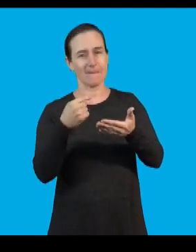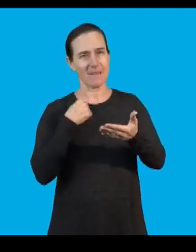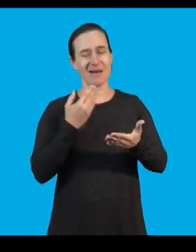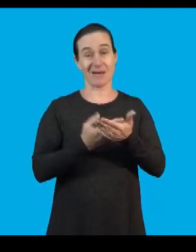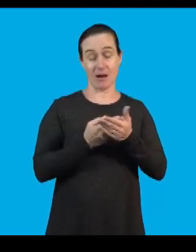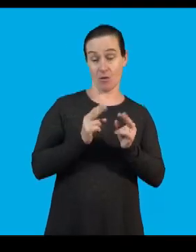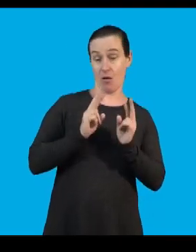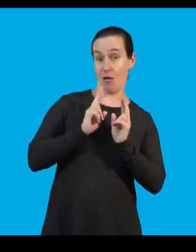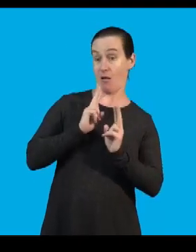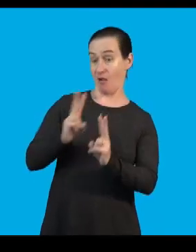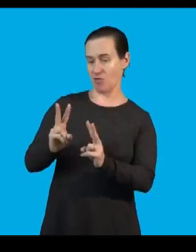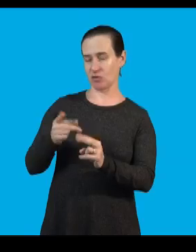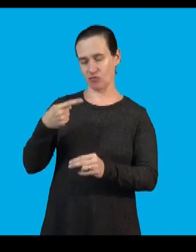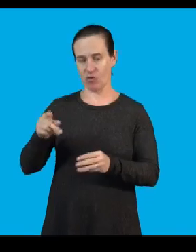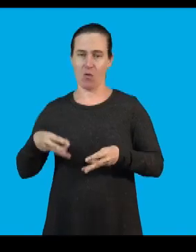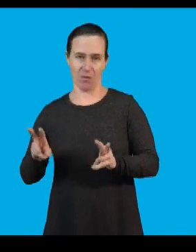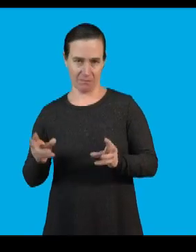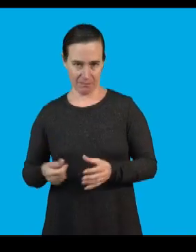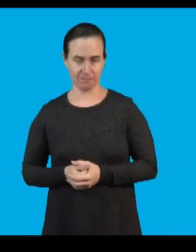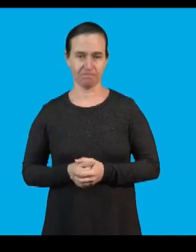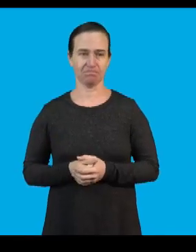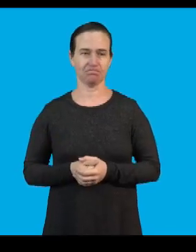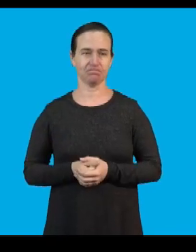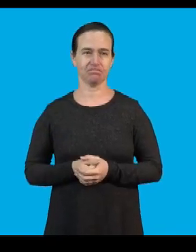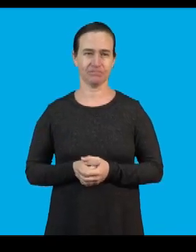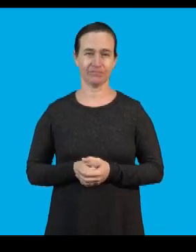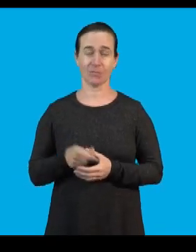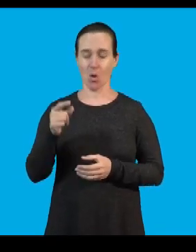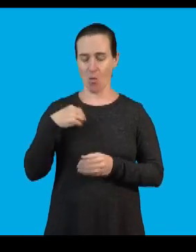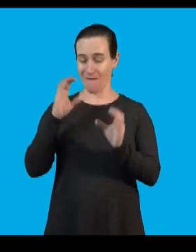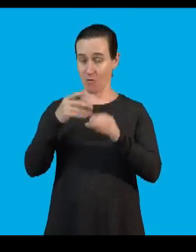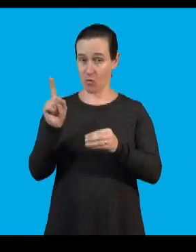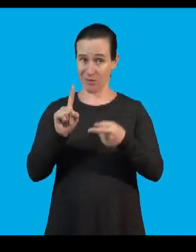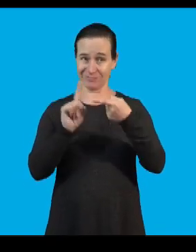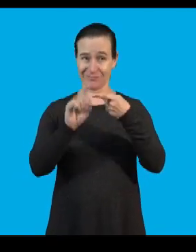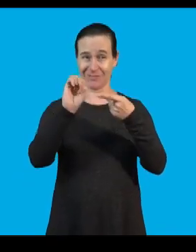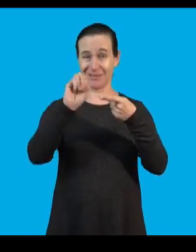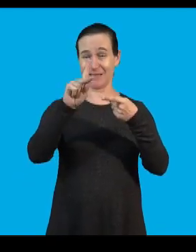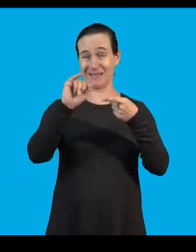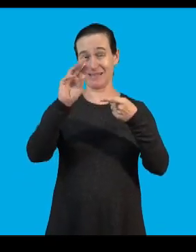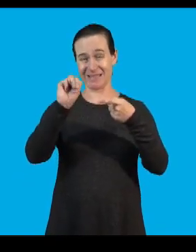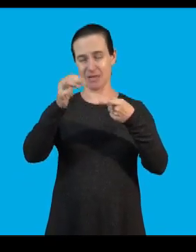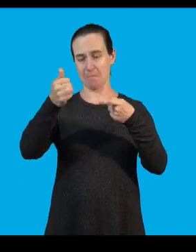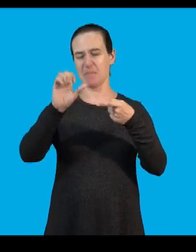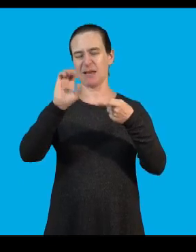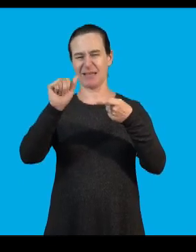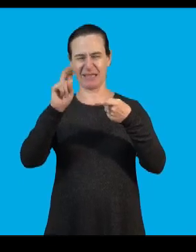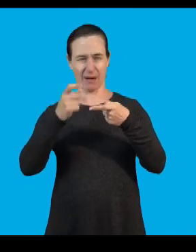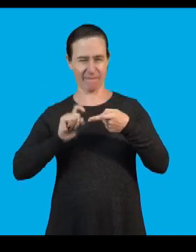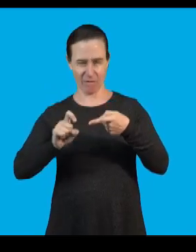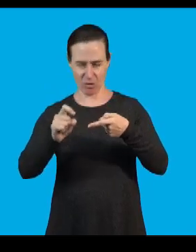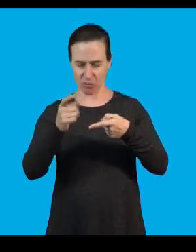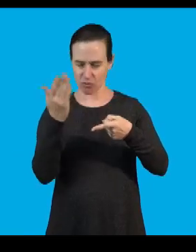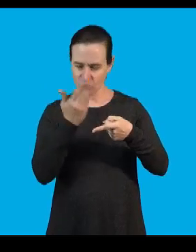you can respond to questions. Okay, the aspects that we covered were skimming and scanning